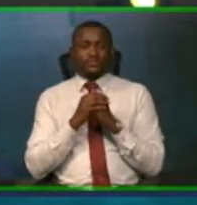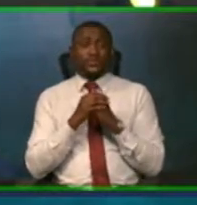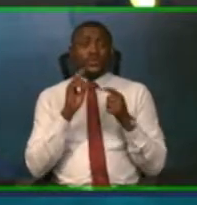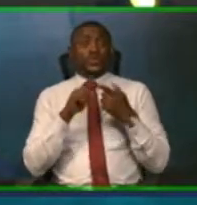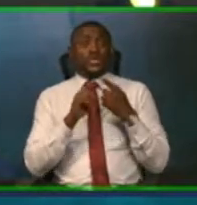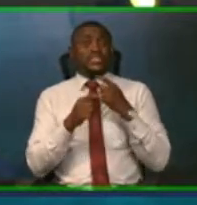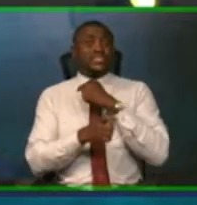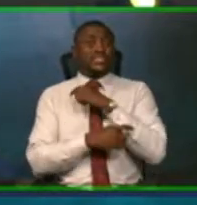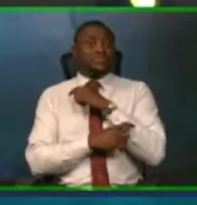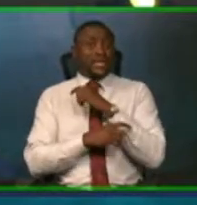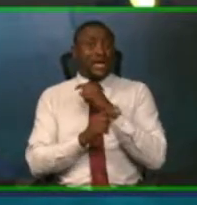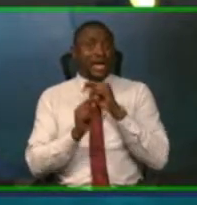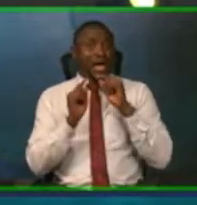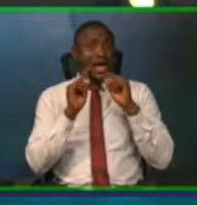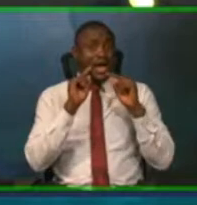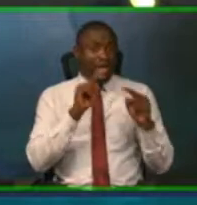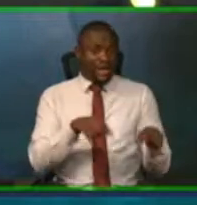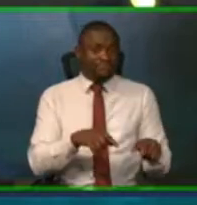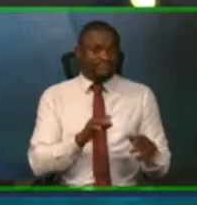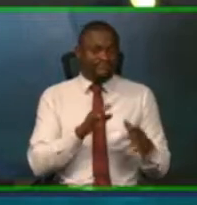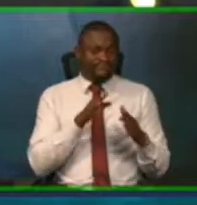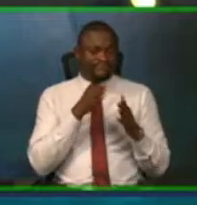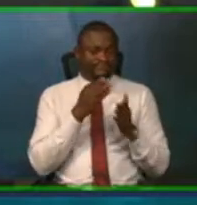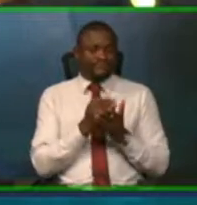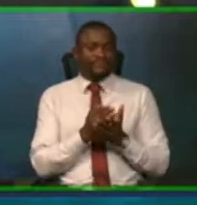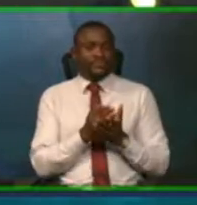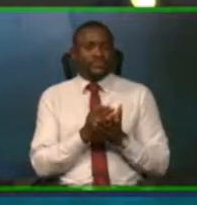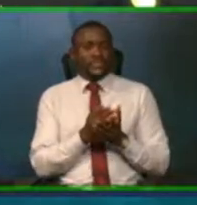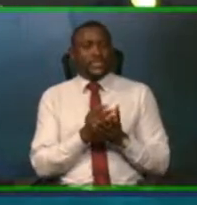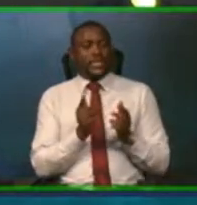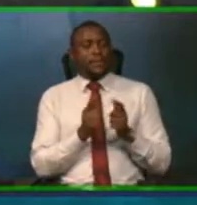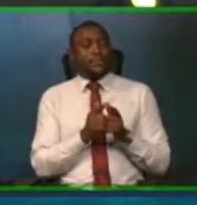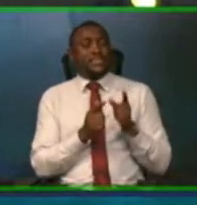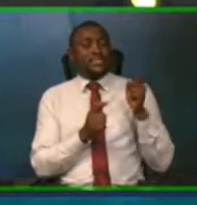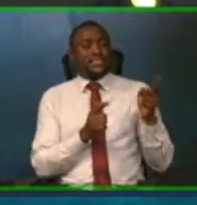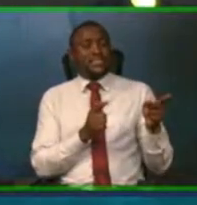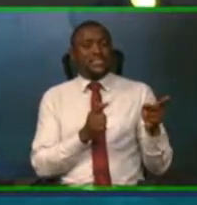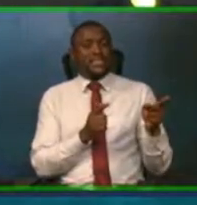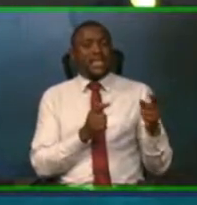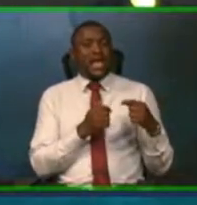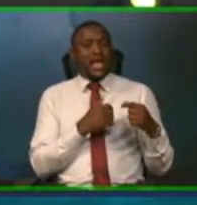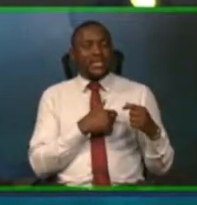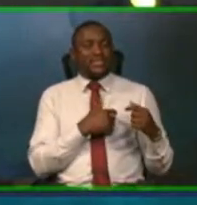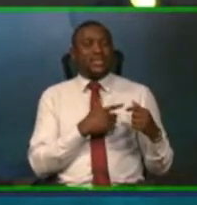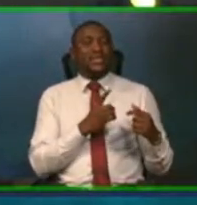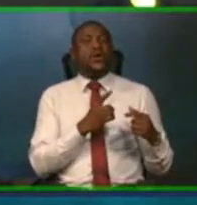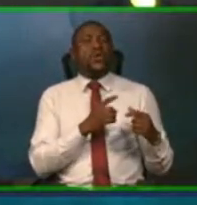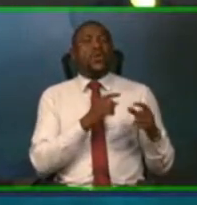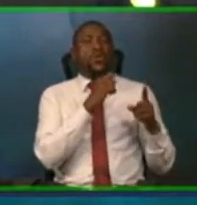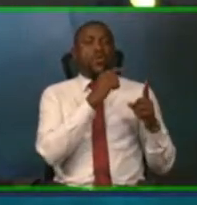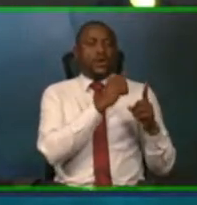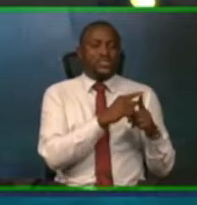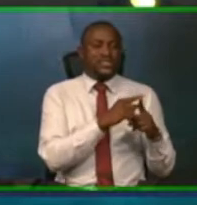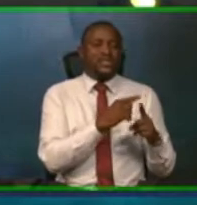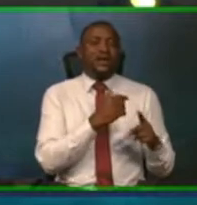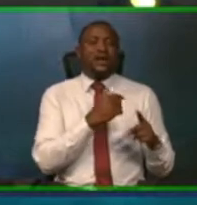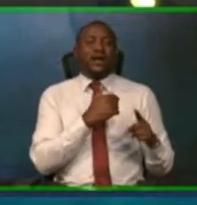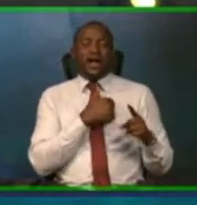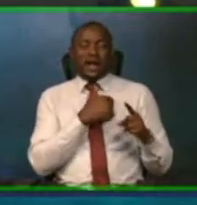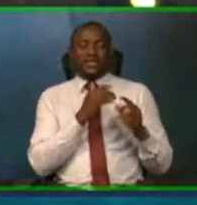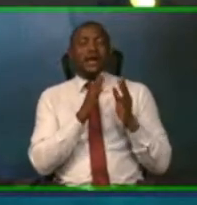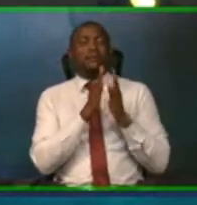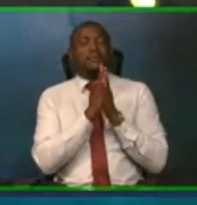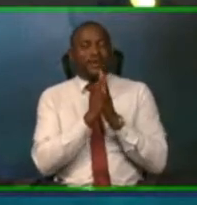came, the tempter met the man who had the word and prayer. The tempter met the man who had